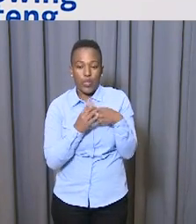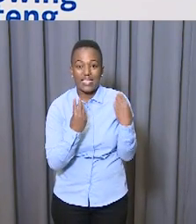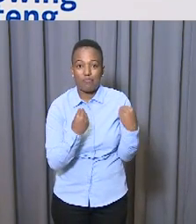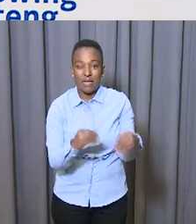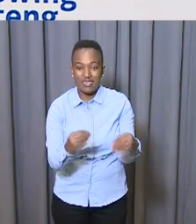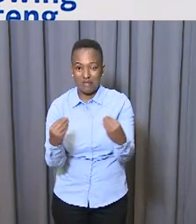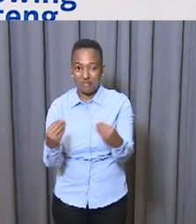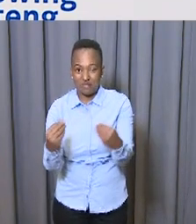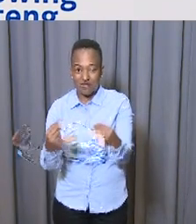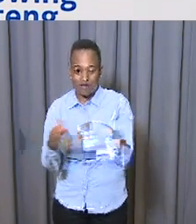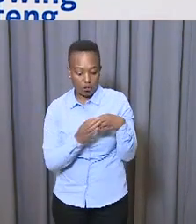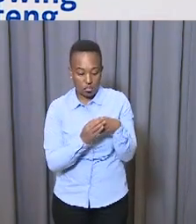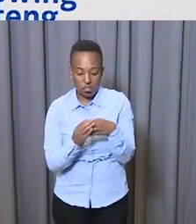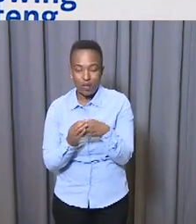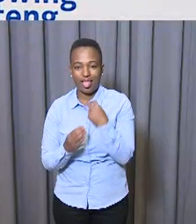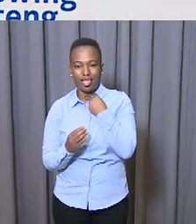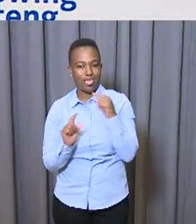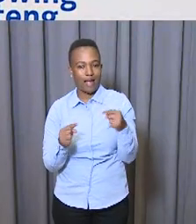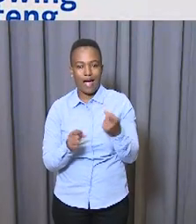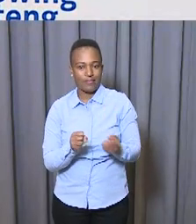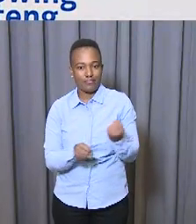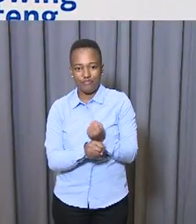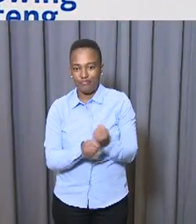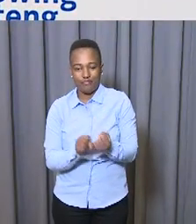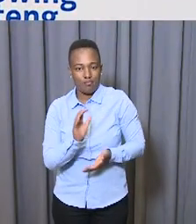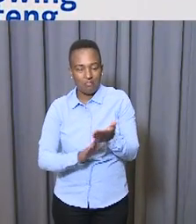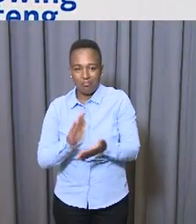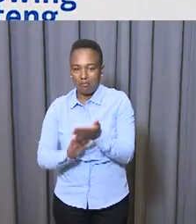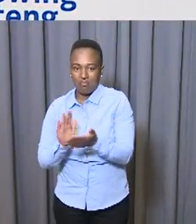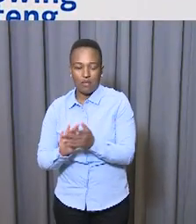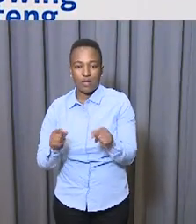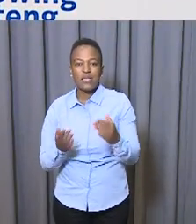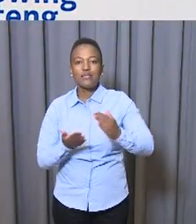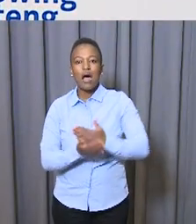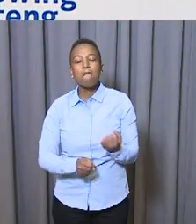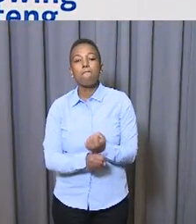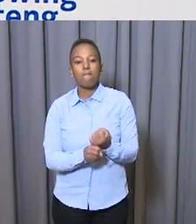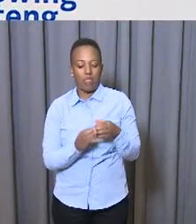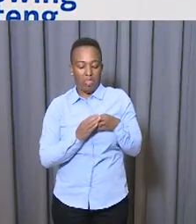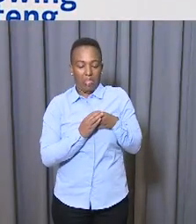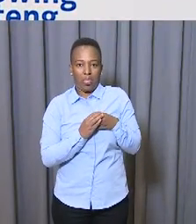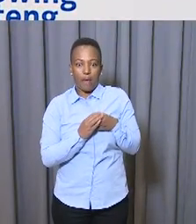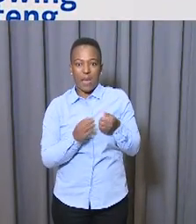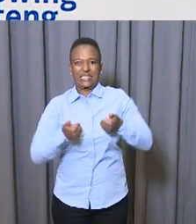province are not operating now, or even of those that are operating, they're not operating at a